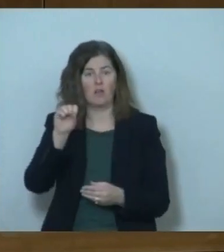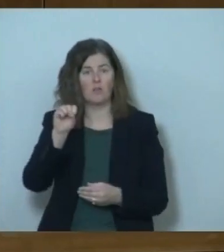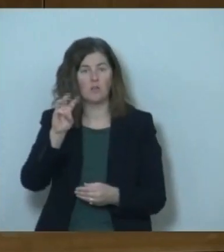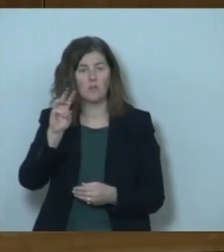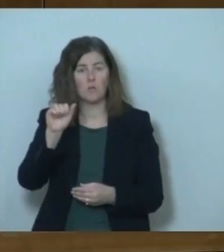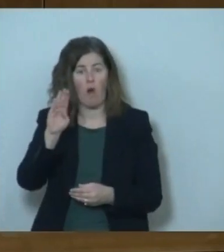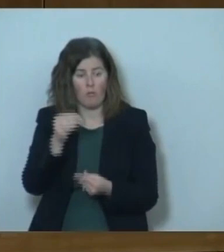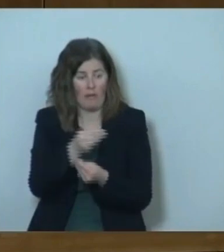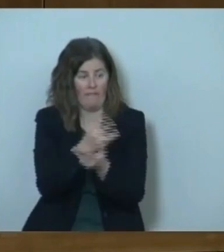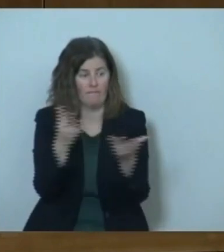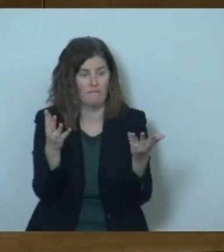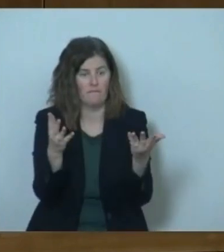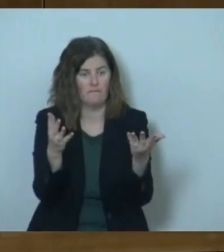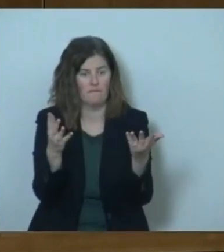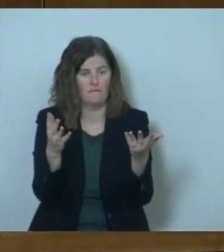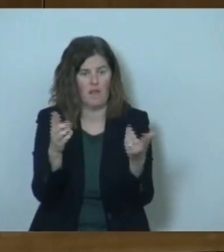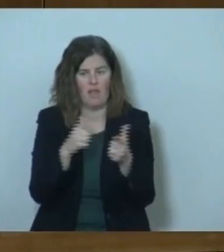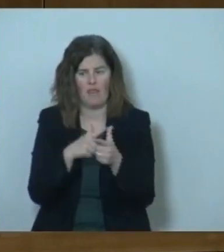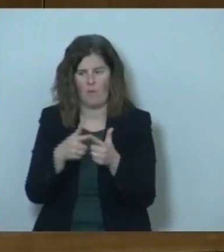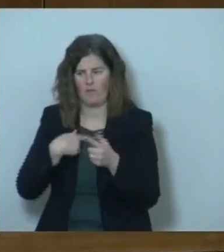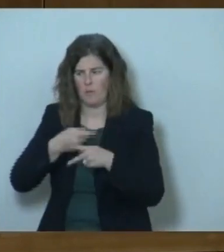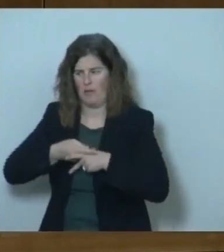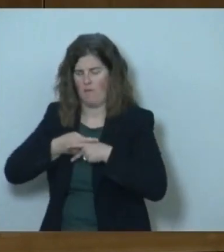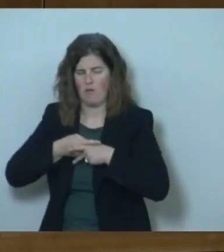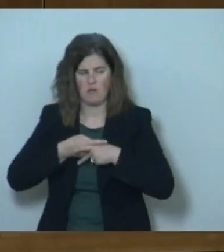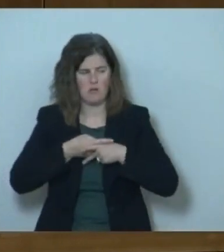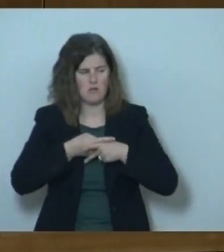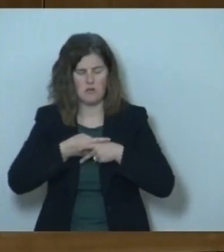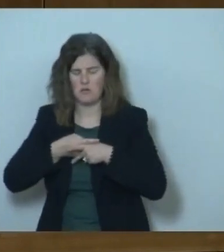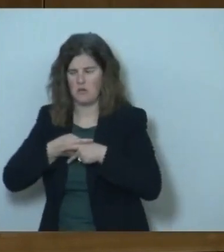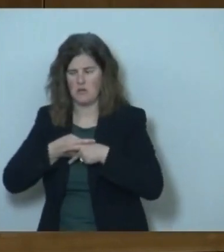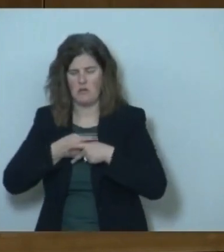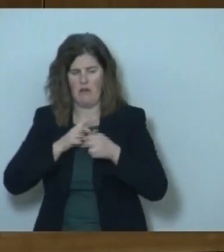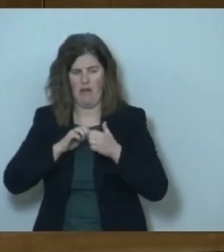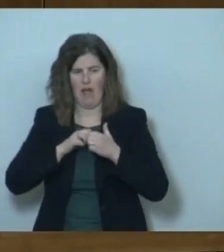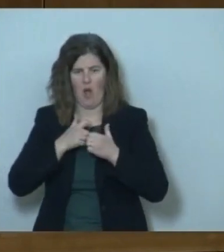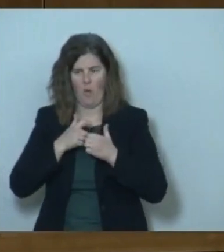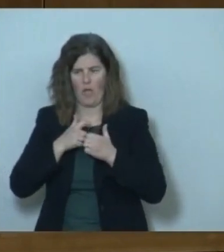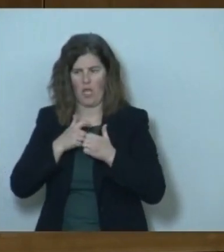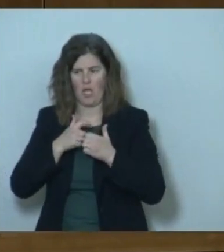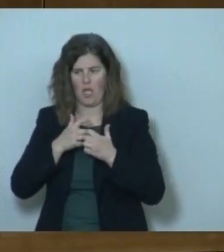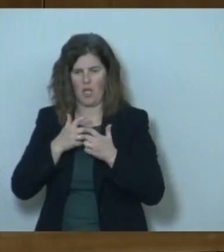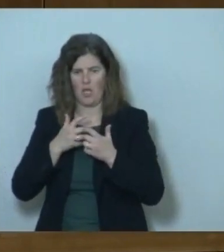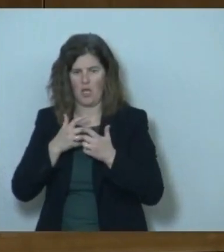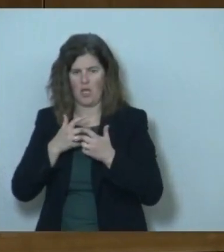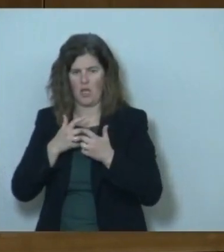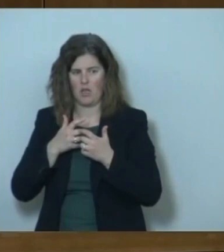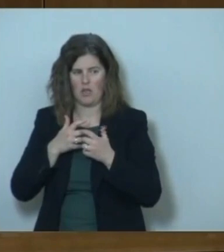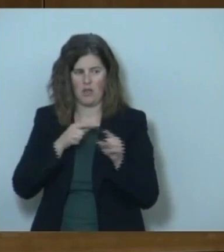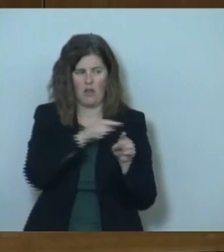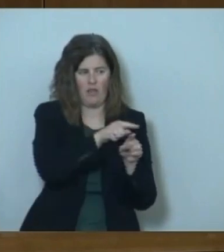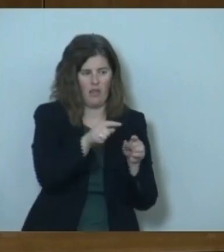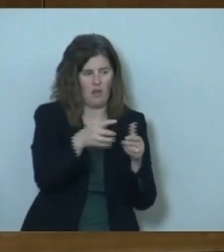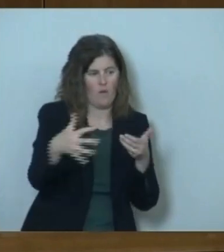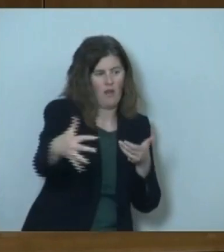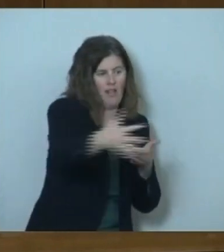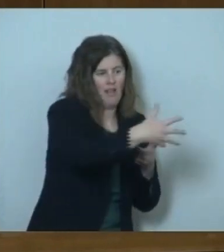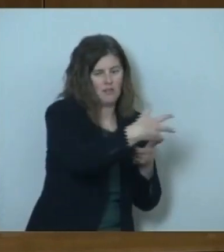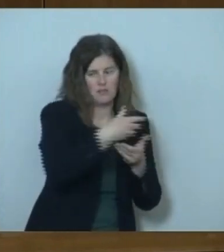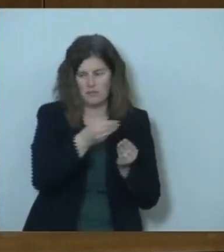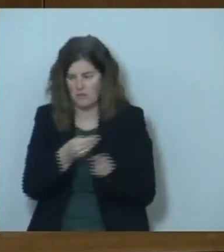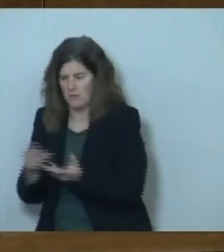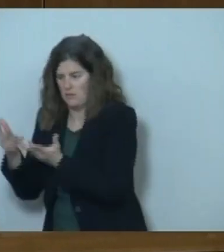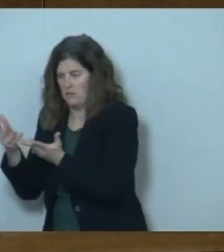saying, and then we have to be careful with how we are collecting specimens from that point on until we are